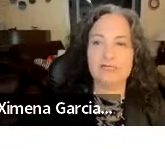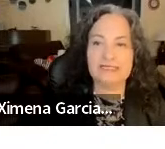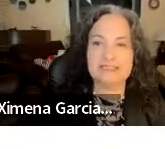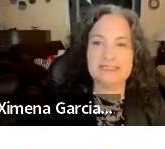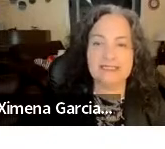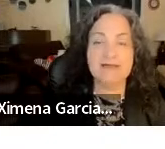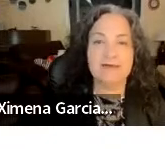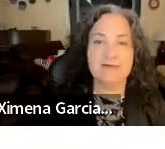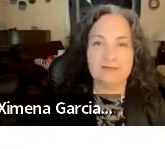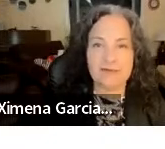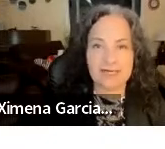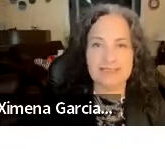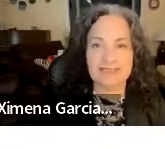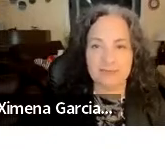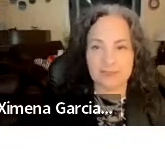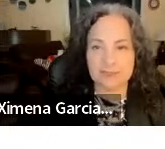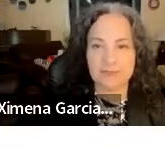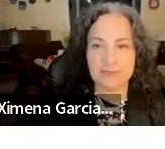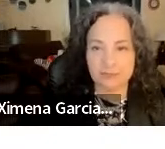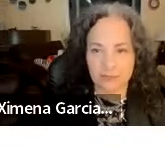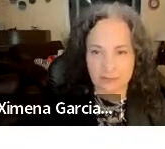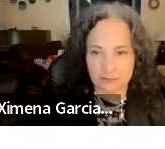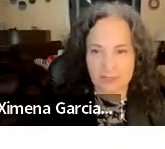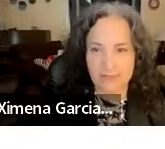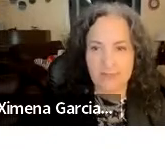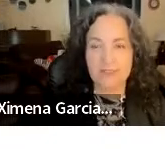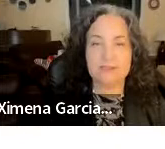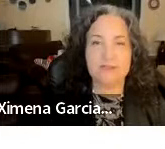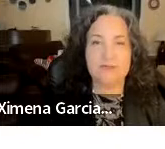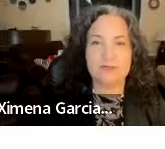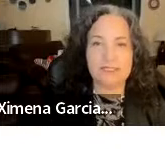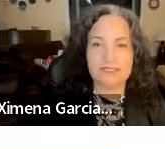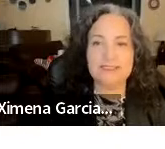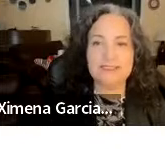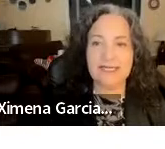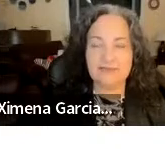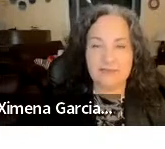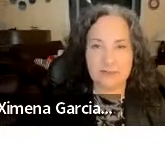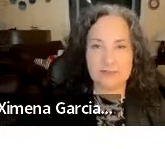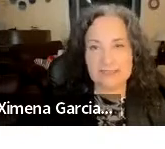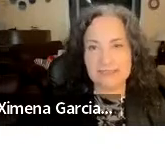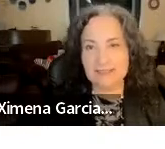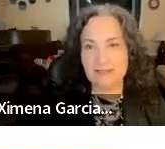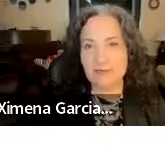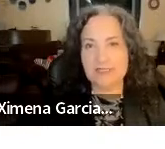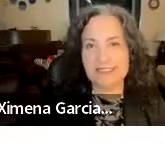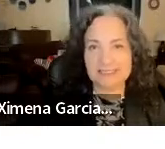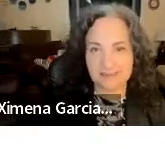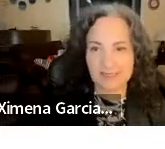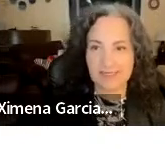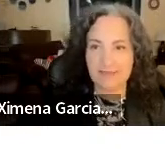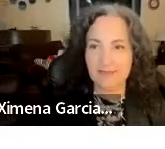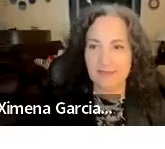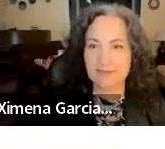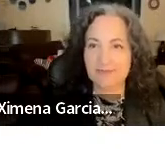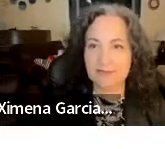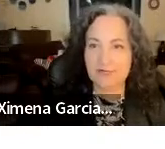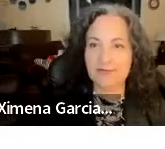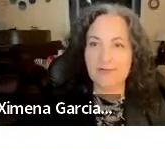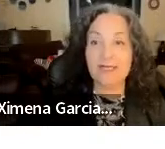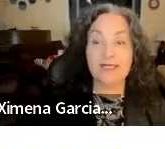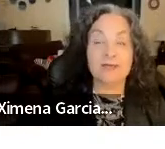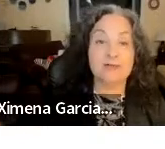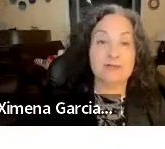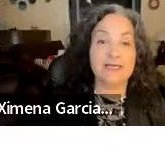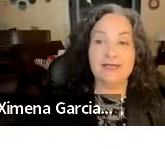federal COVID-19 Vaccine Bridge program. So clinics and pharmacies that are participating in the Bridge